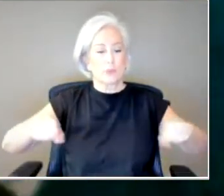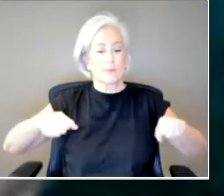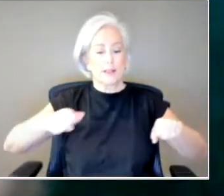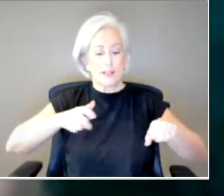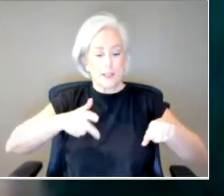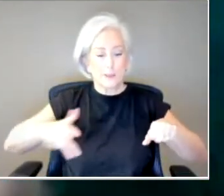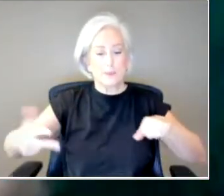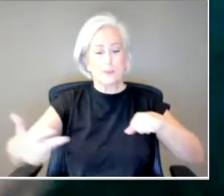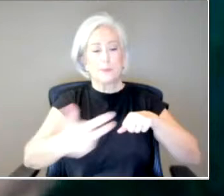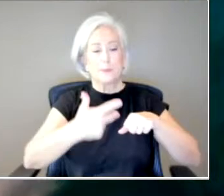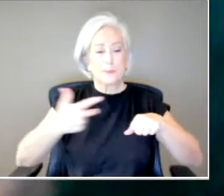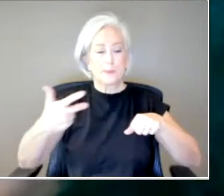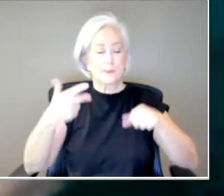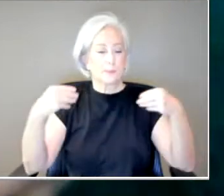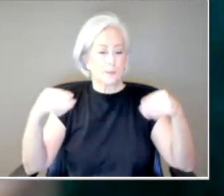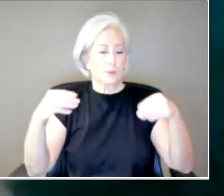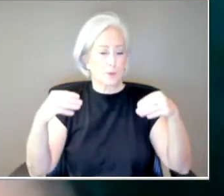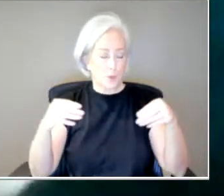I